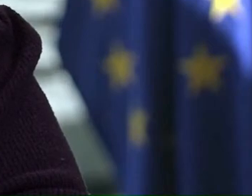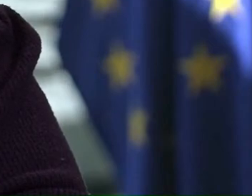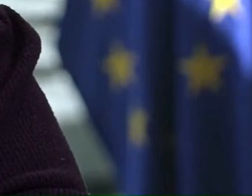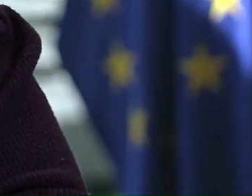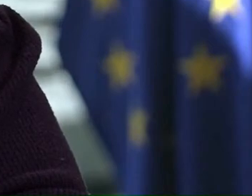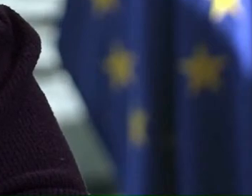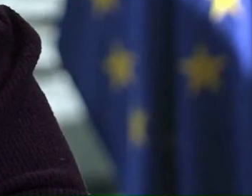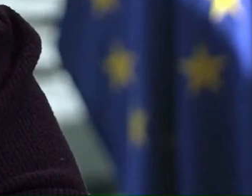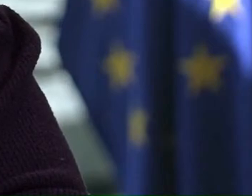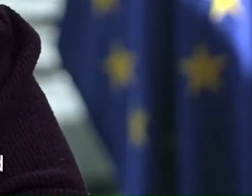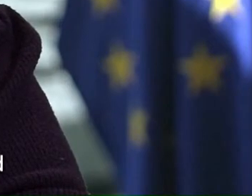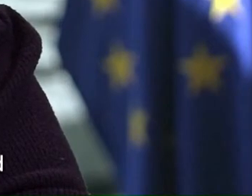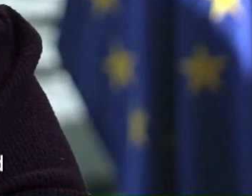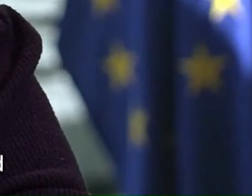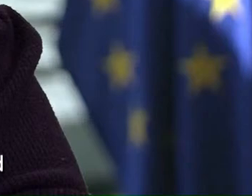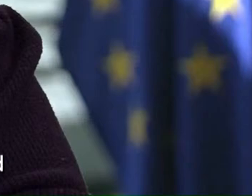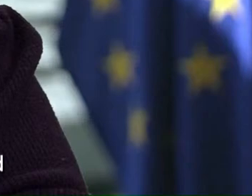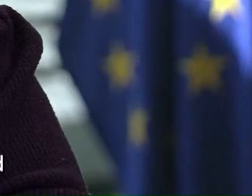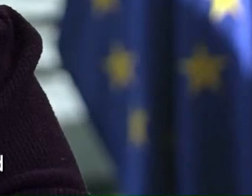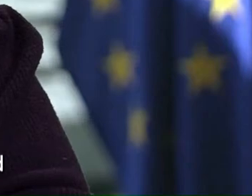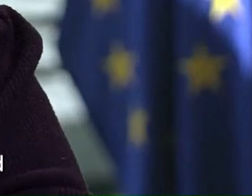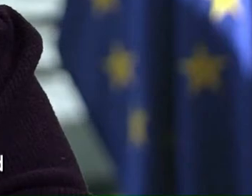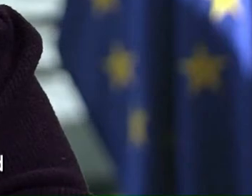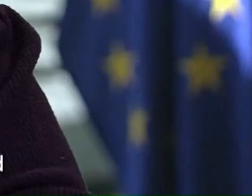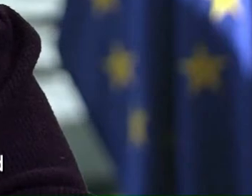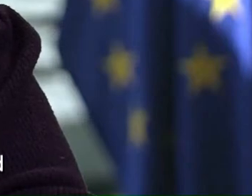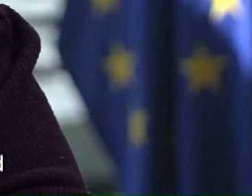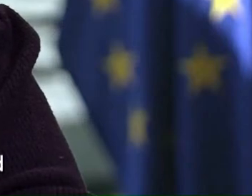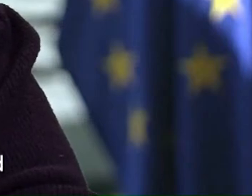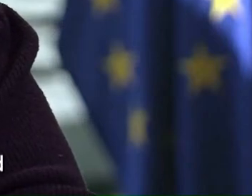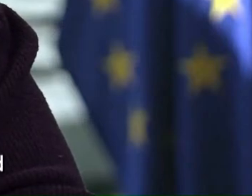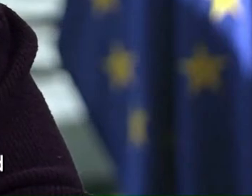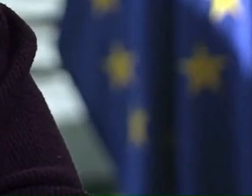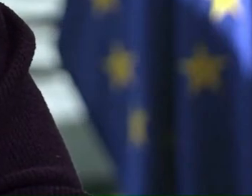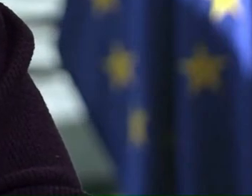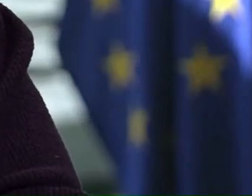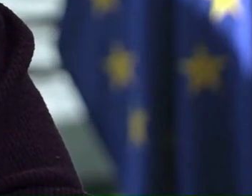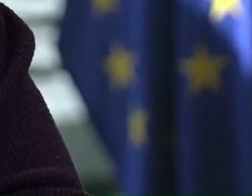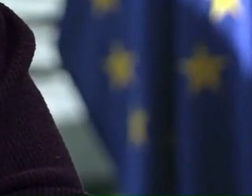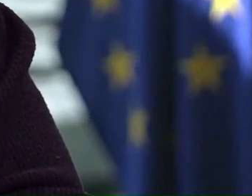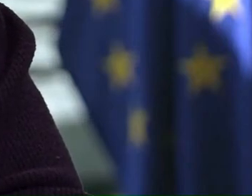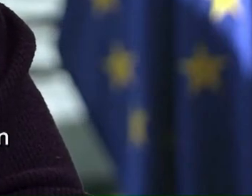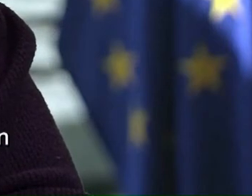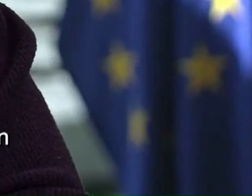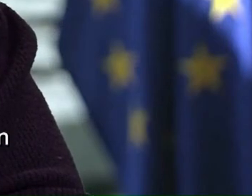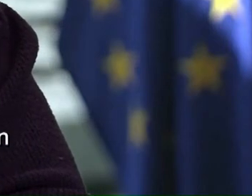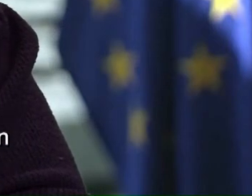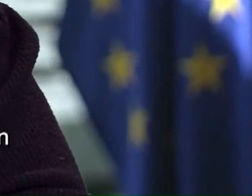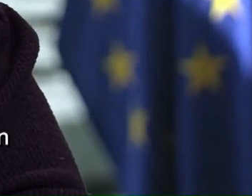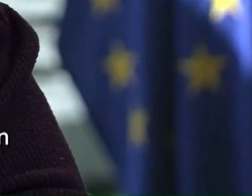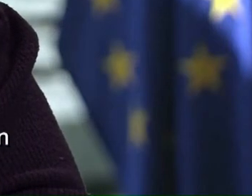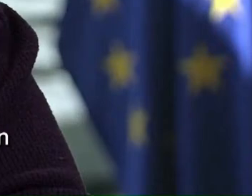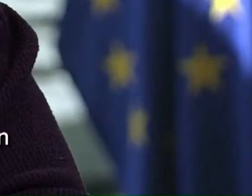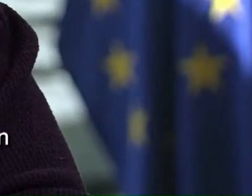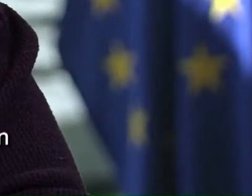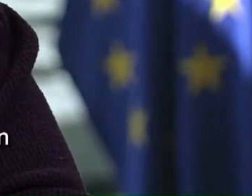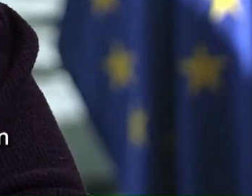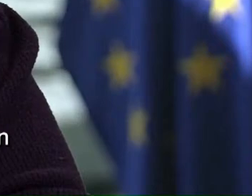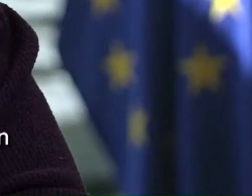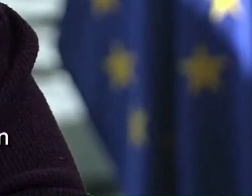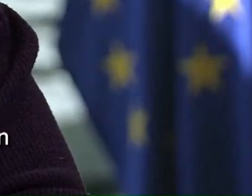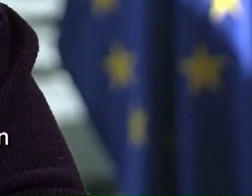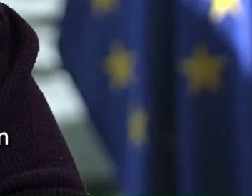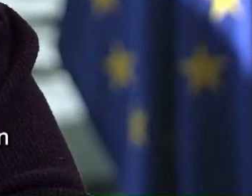that women's mental health has been disproportionately affected during the pandemic. Among the main stressors